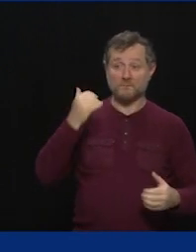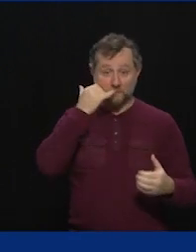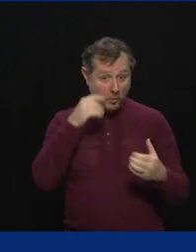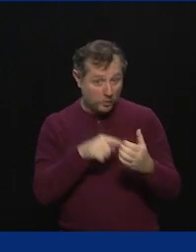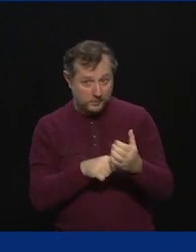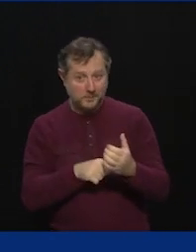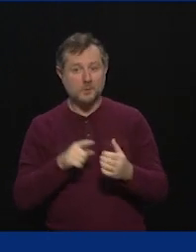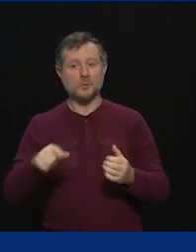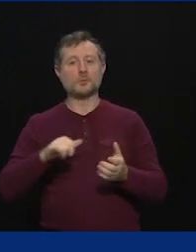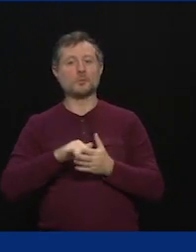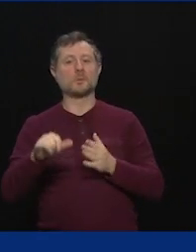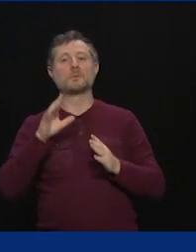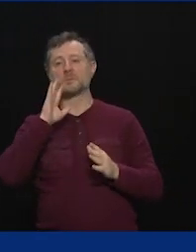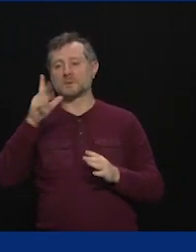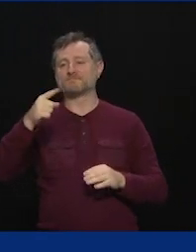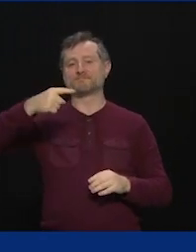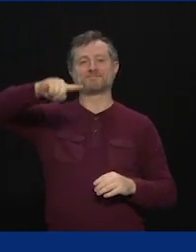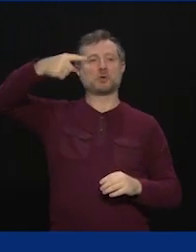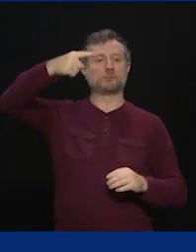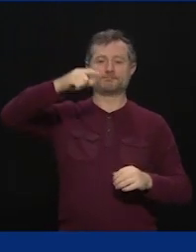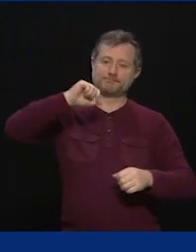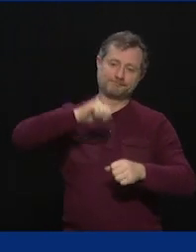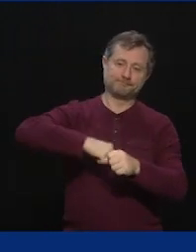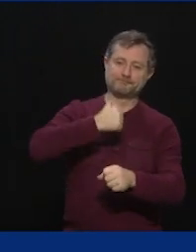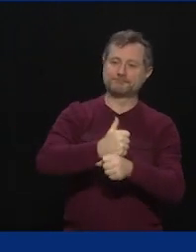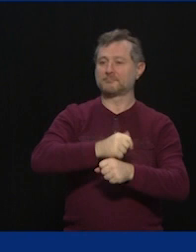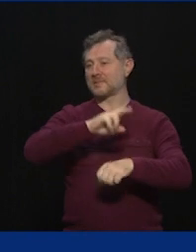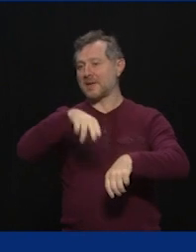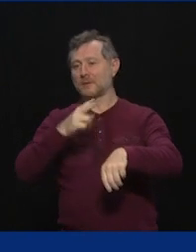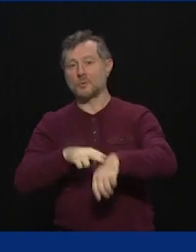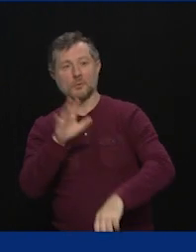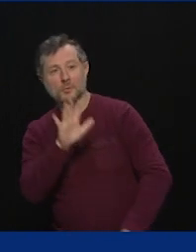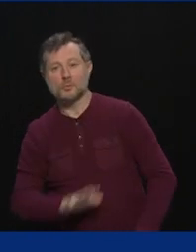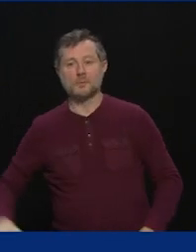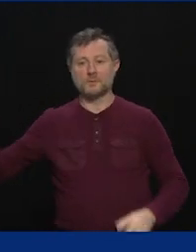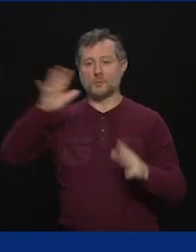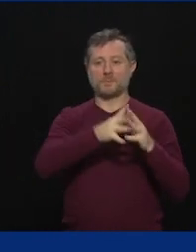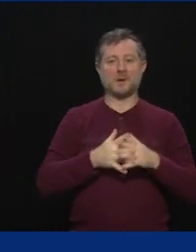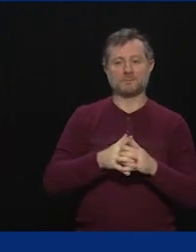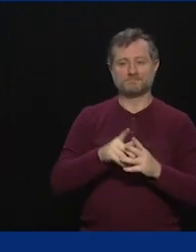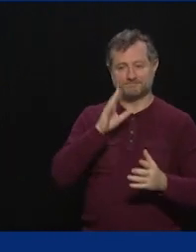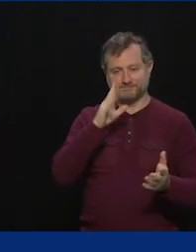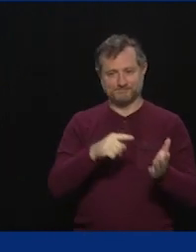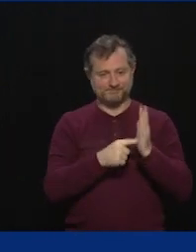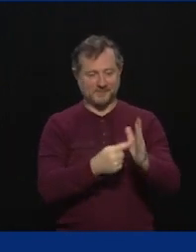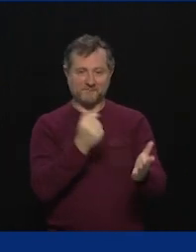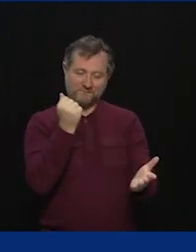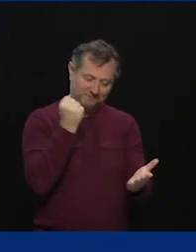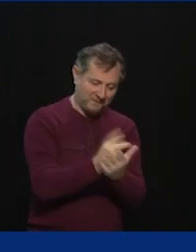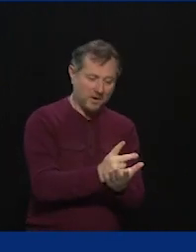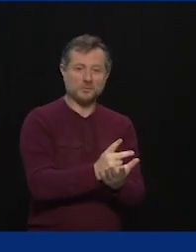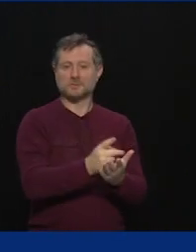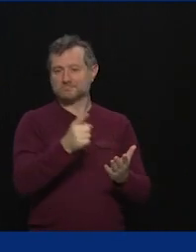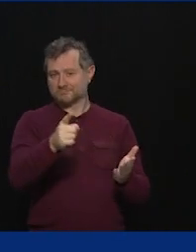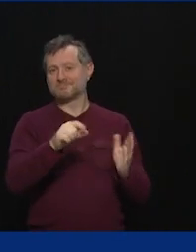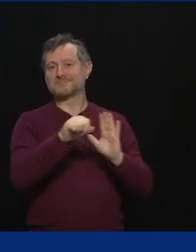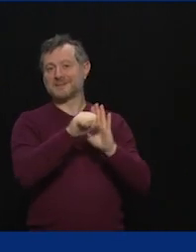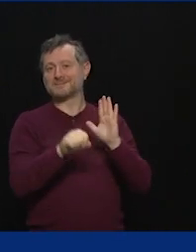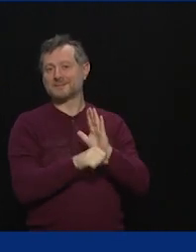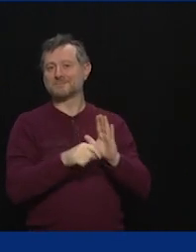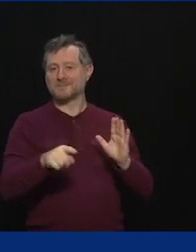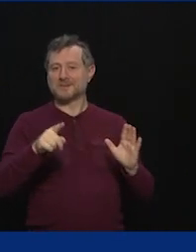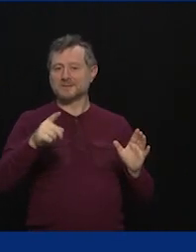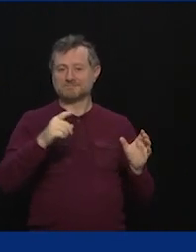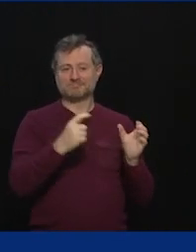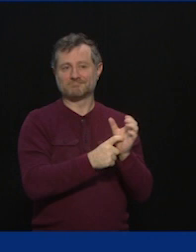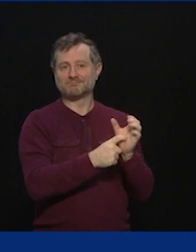nation that has an app created to validate passes from other states. Now, that's a good news story. The bad news is I think there's only 5 other states